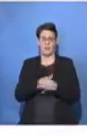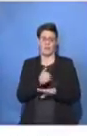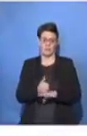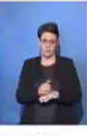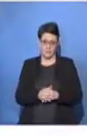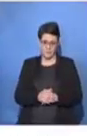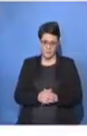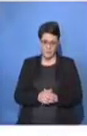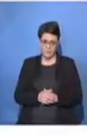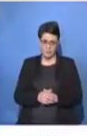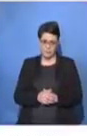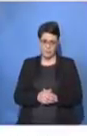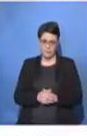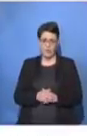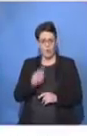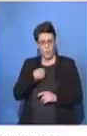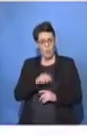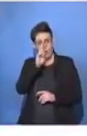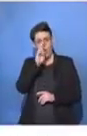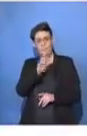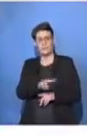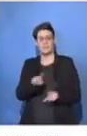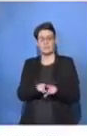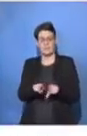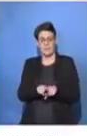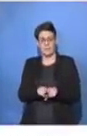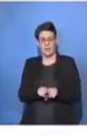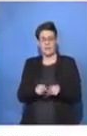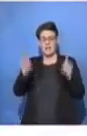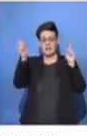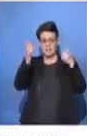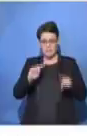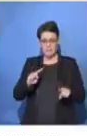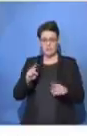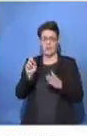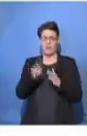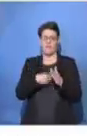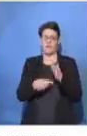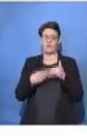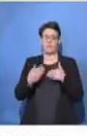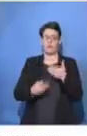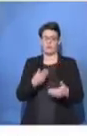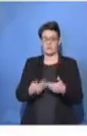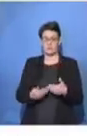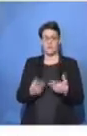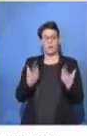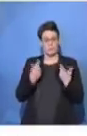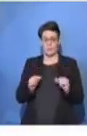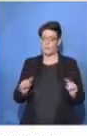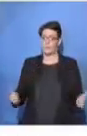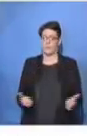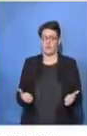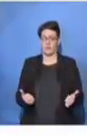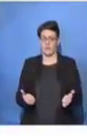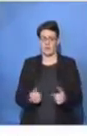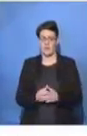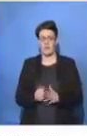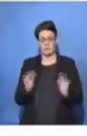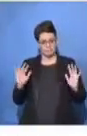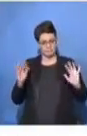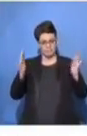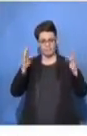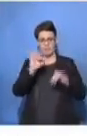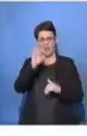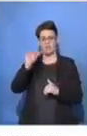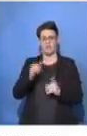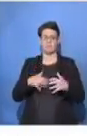Ladies and gentlemen, the mission observed that the special voting process was conducted well. We commend South